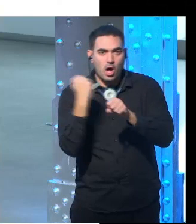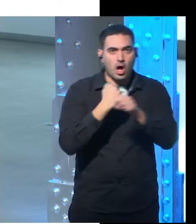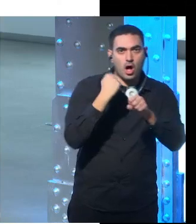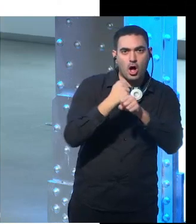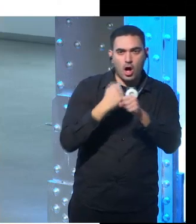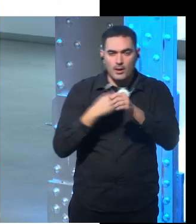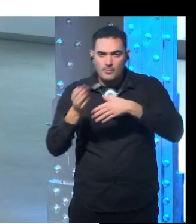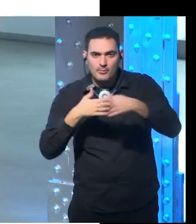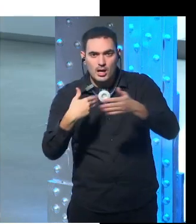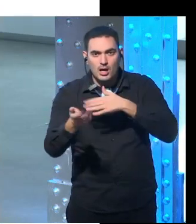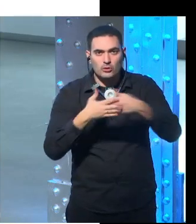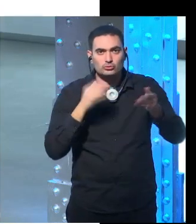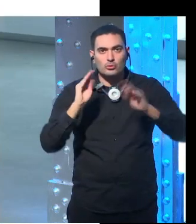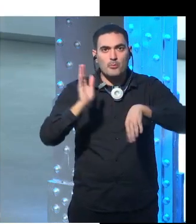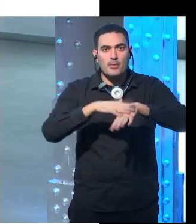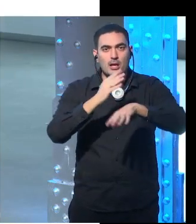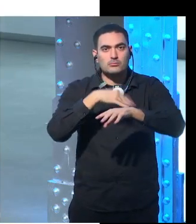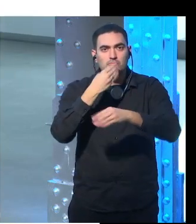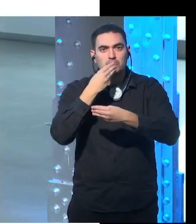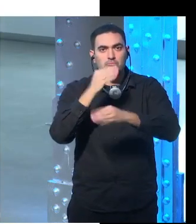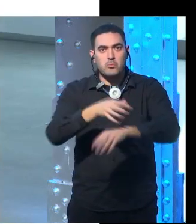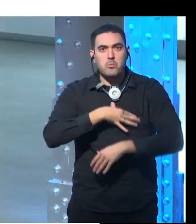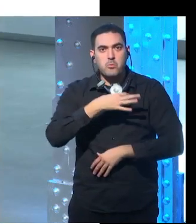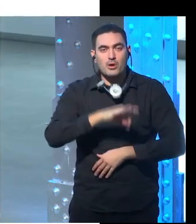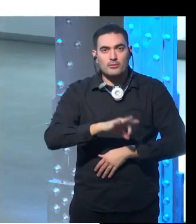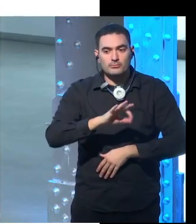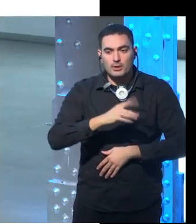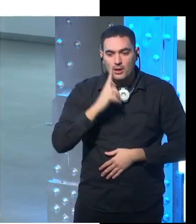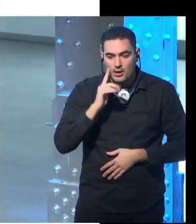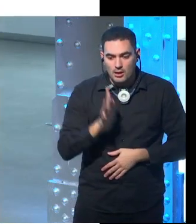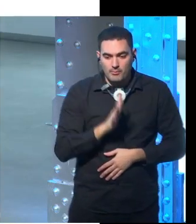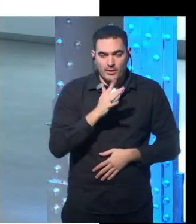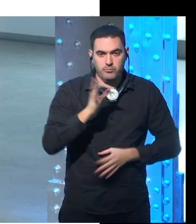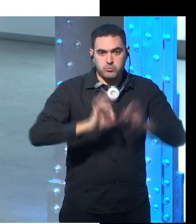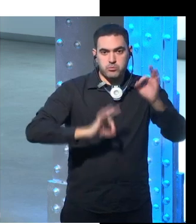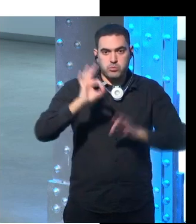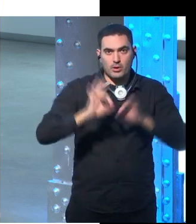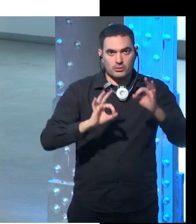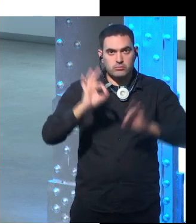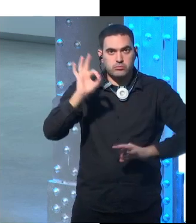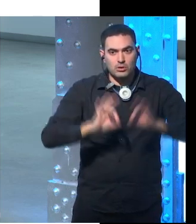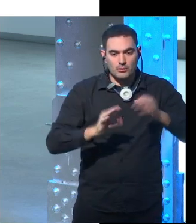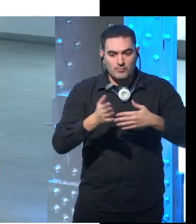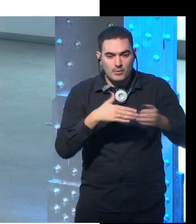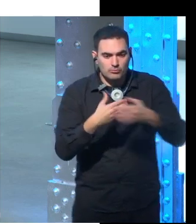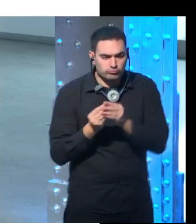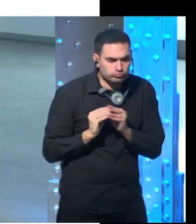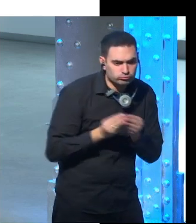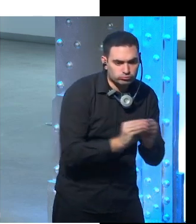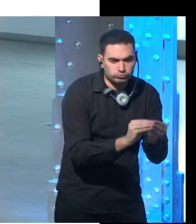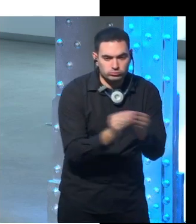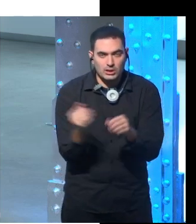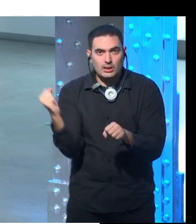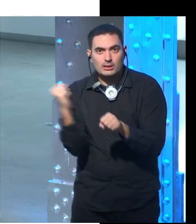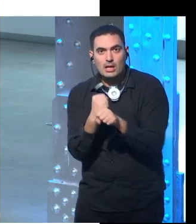a significant share of the workforce are not engaged in jobs that require much